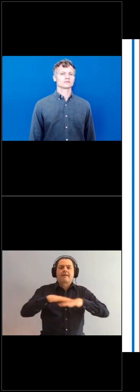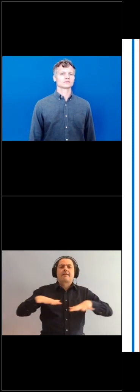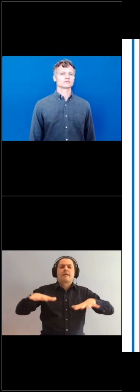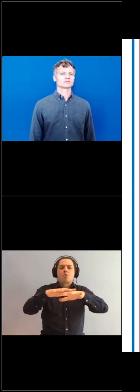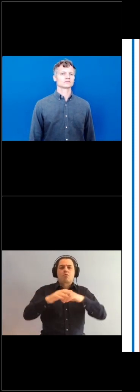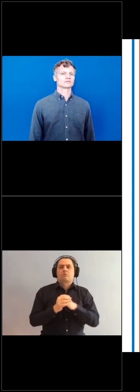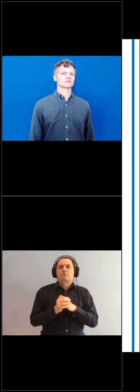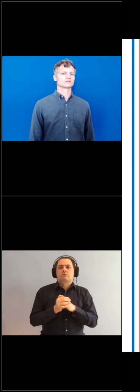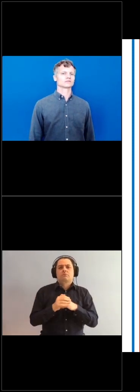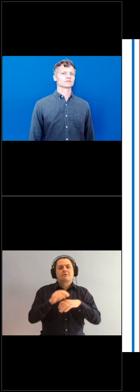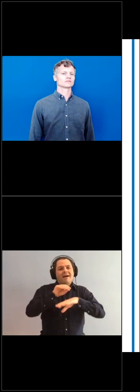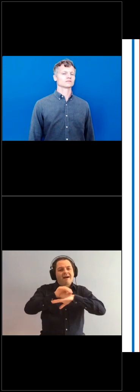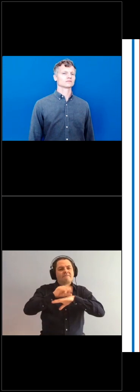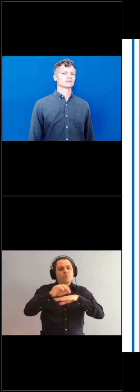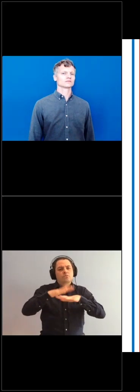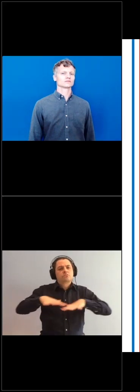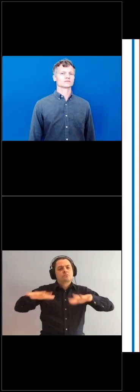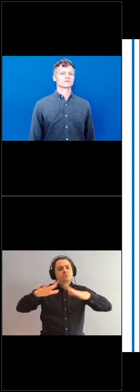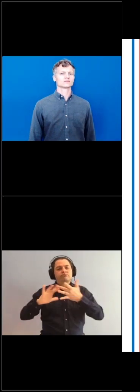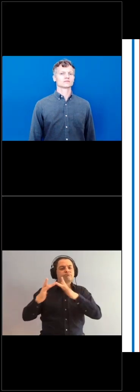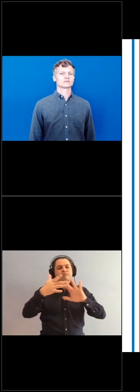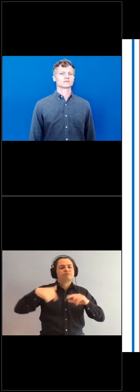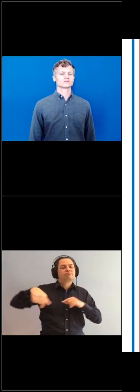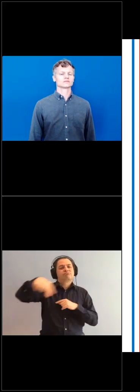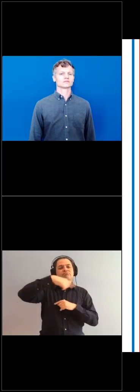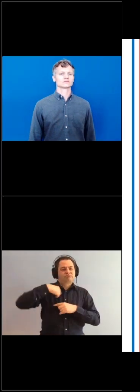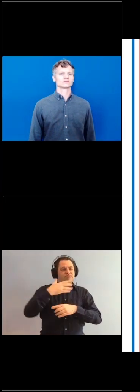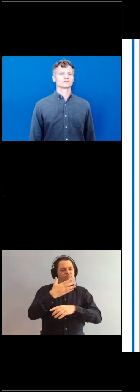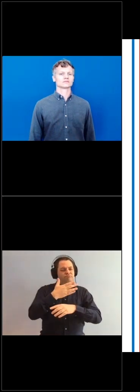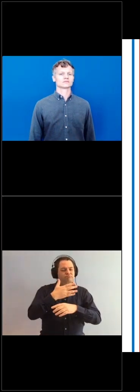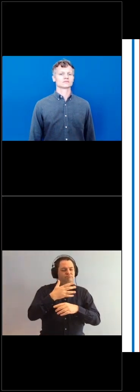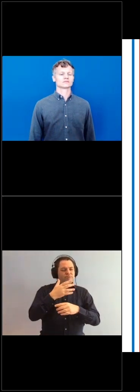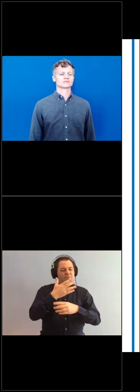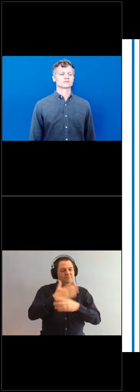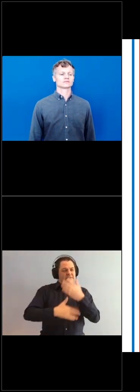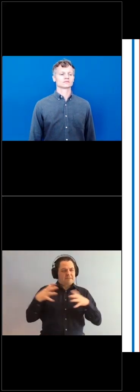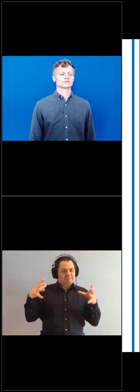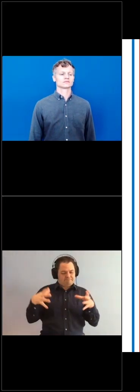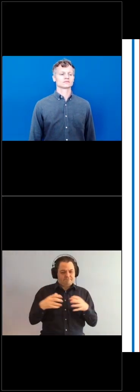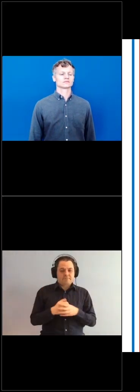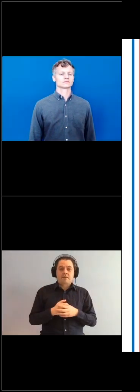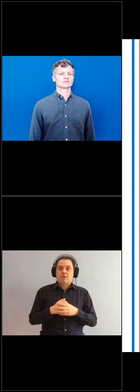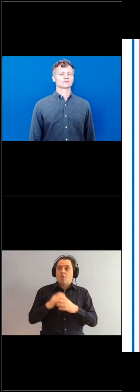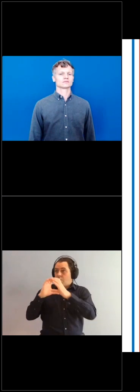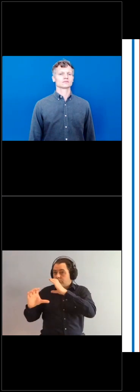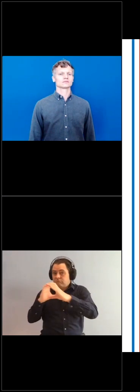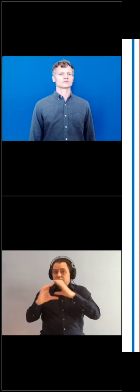the advocacy network is that communication and attitudinal barriers.